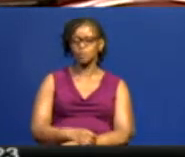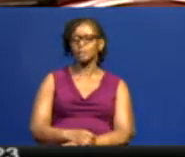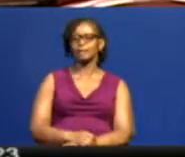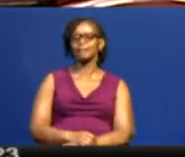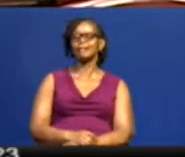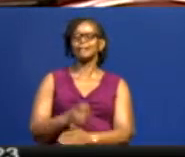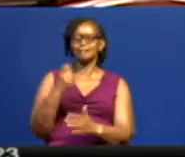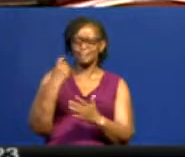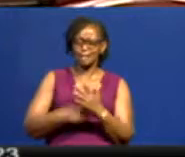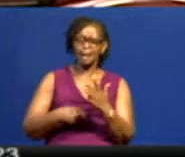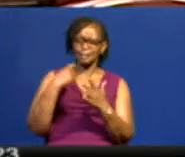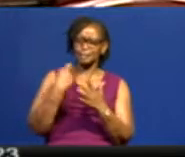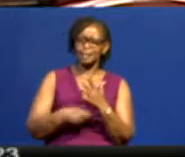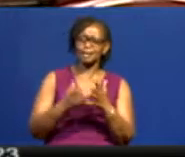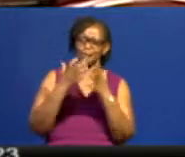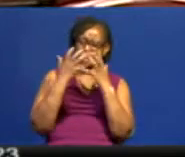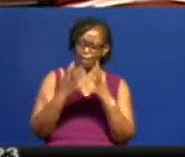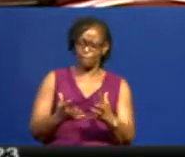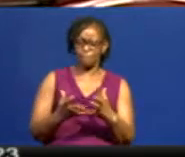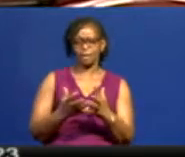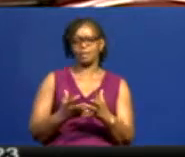point that it has discouraged